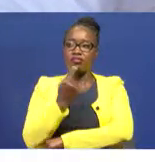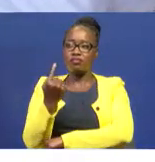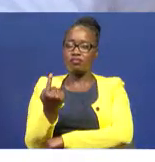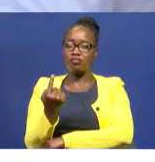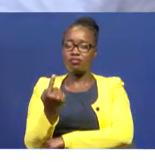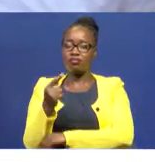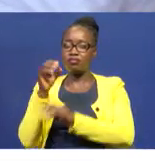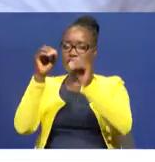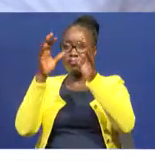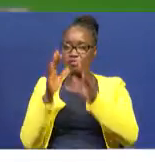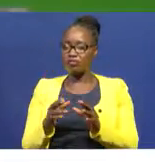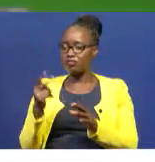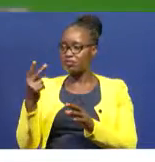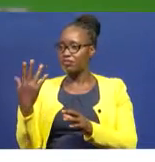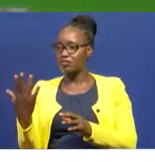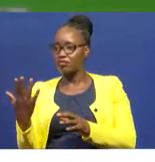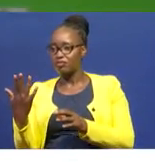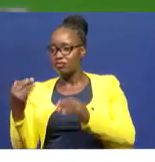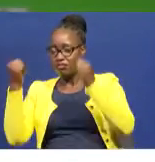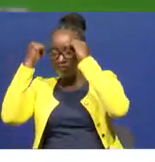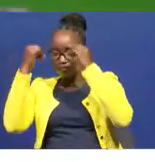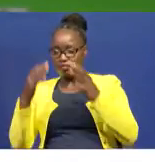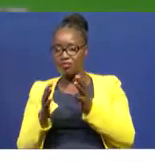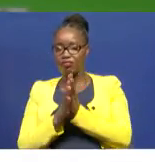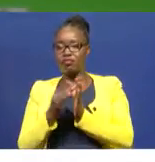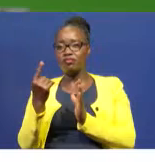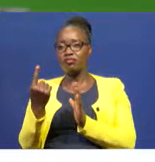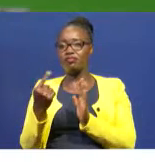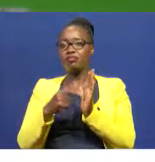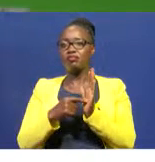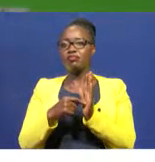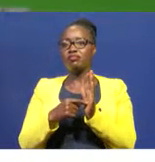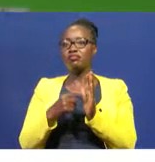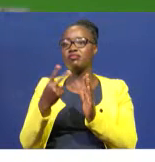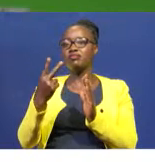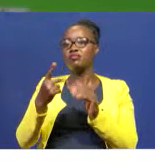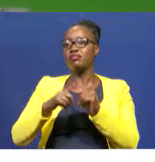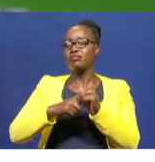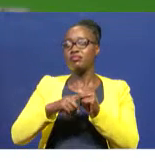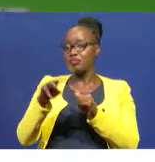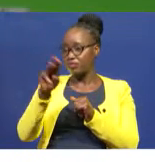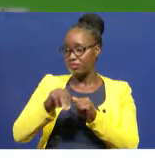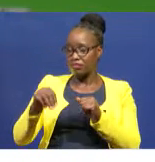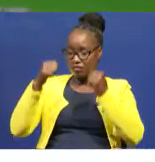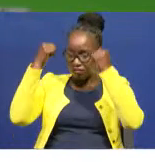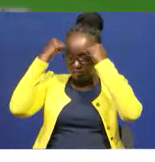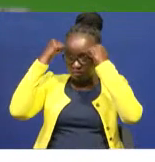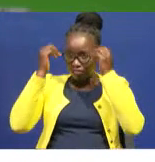1 to 25. We have 12.6 million learners